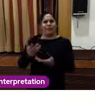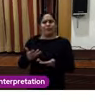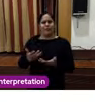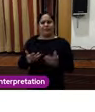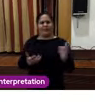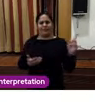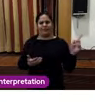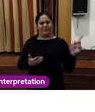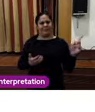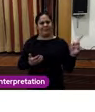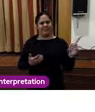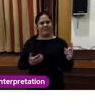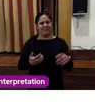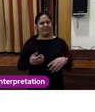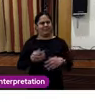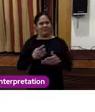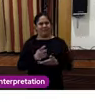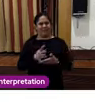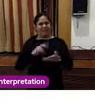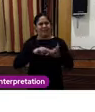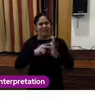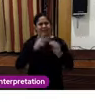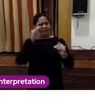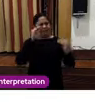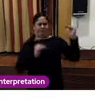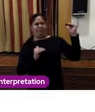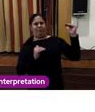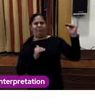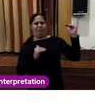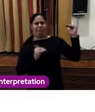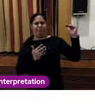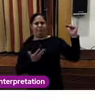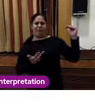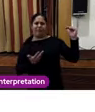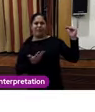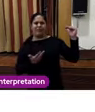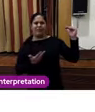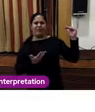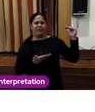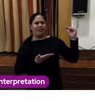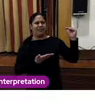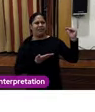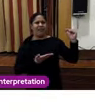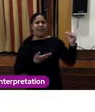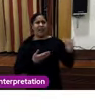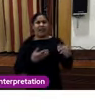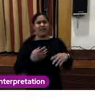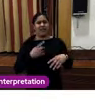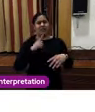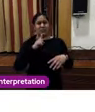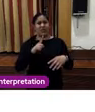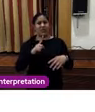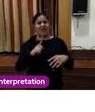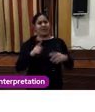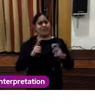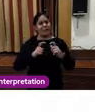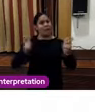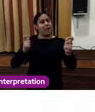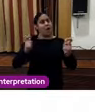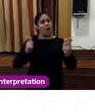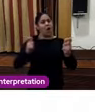being bestowed what is not bestowed equally? And it's a reflection of larger issues, I believe, of